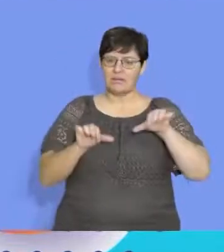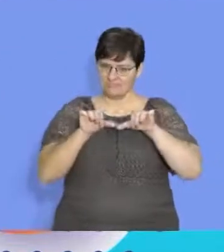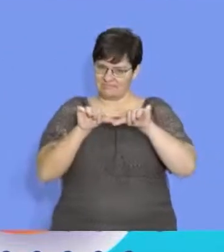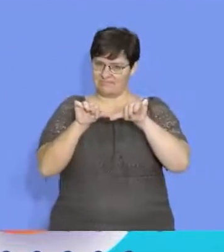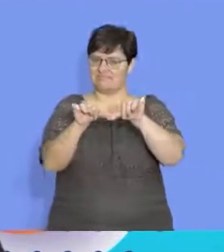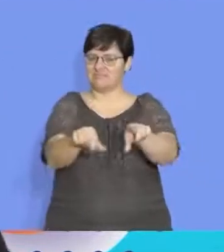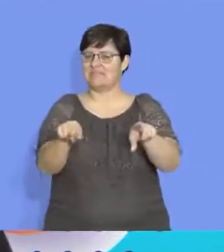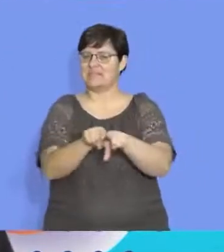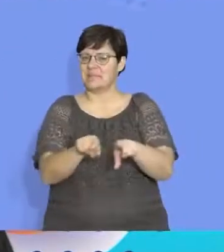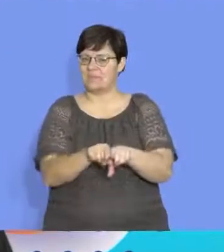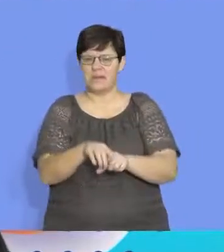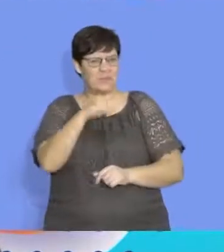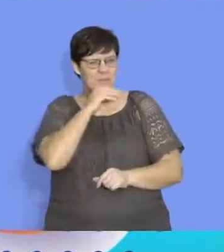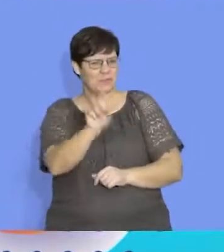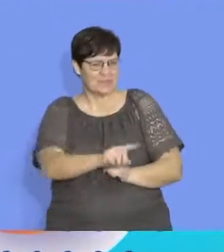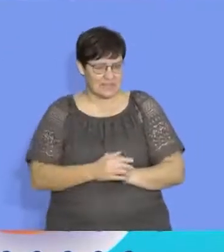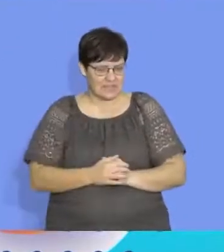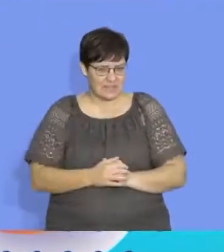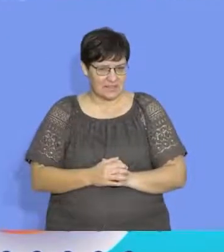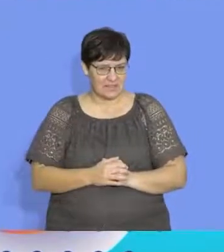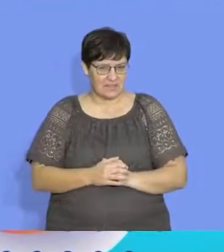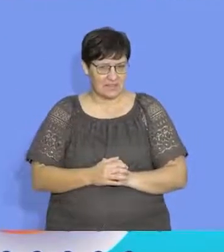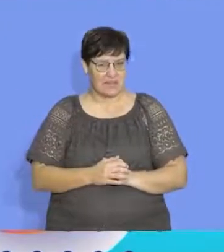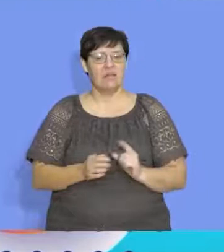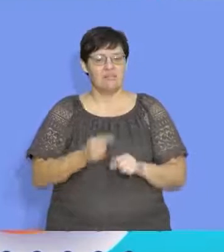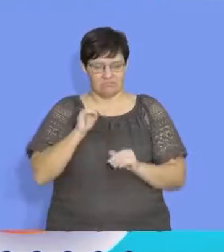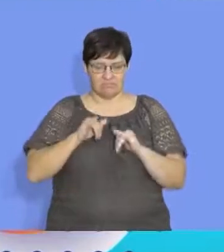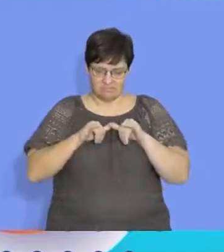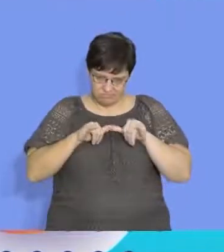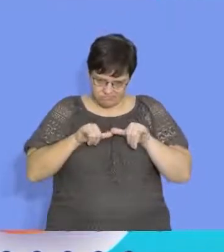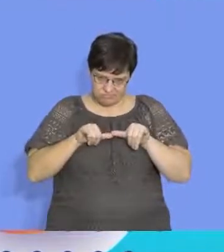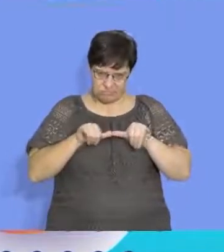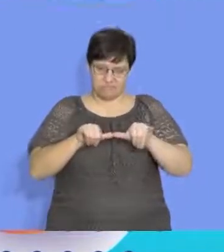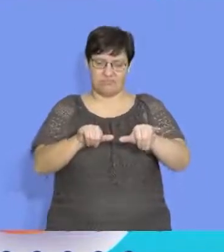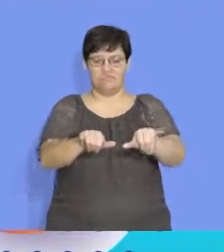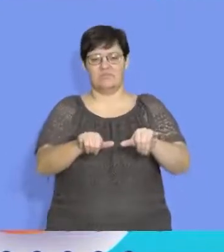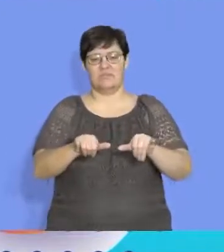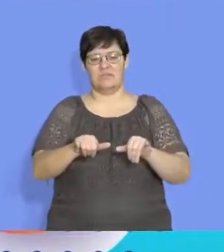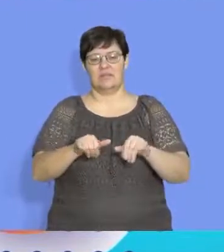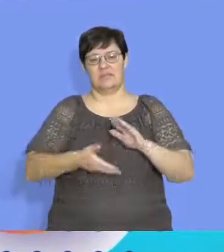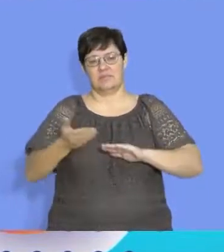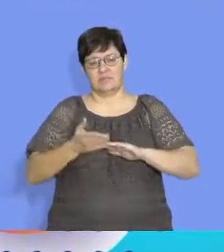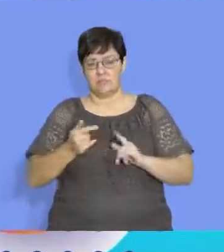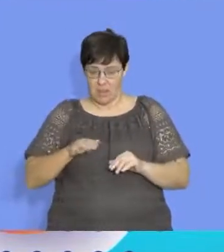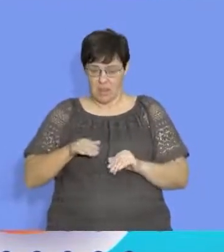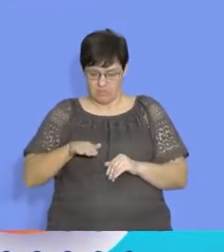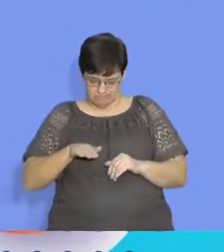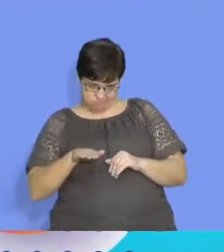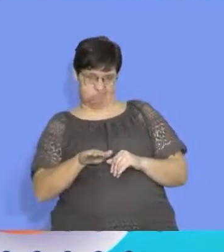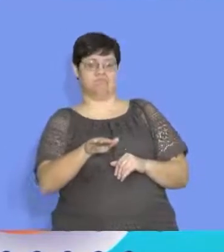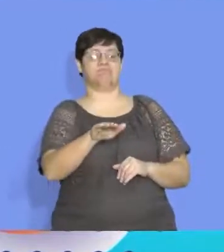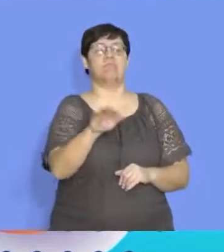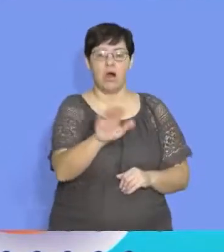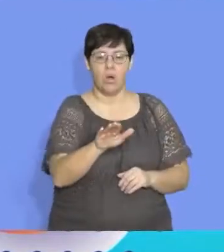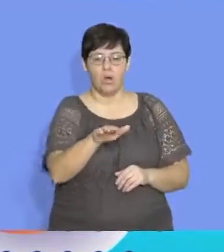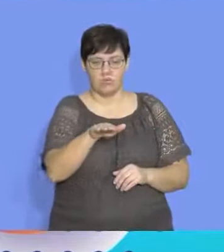is meaning is that we're going at a constant speed. We're not speeding up. We're not slowing